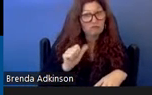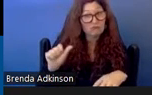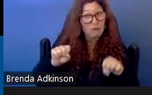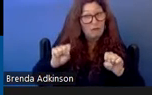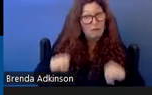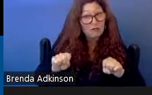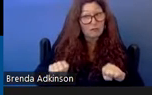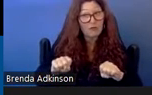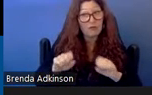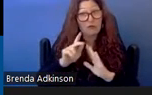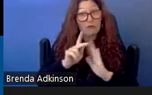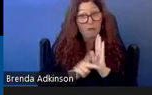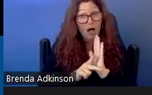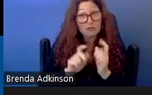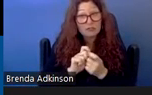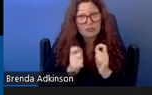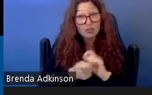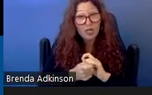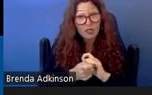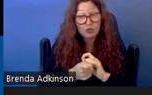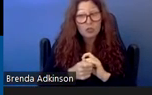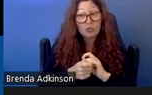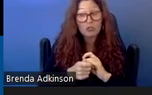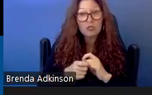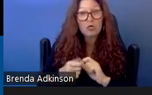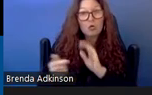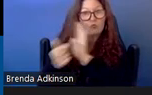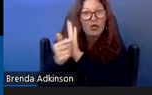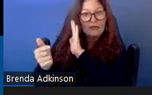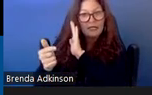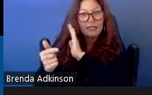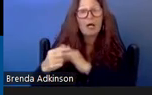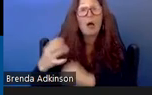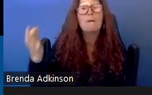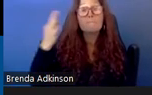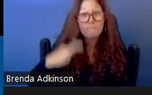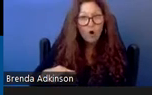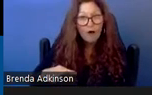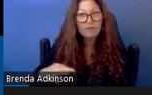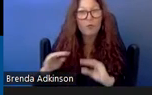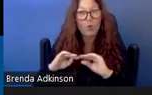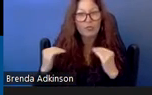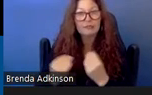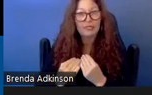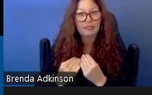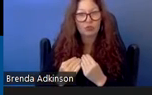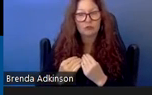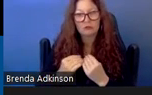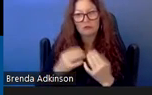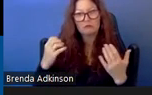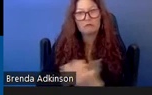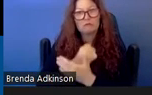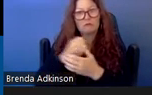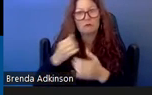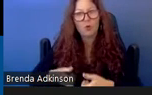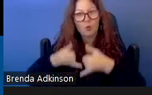change prohibiting a for-profit corporation, particularly one outside of the state, being awarded a